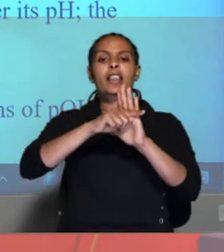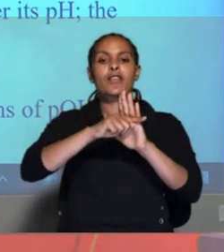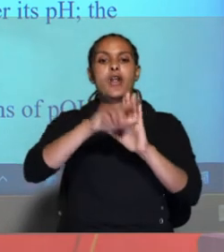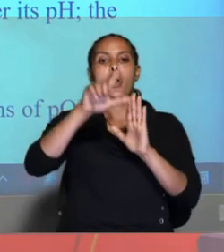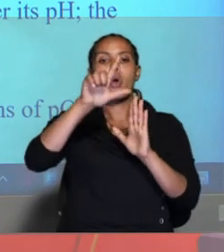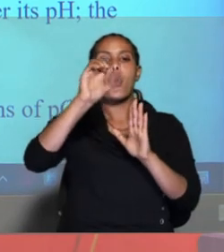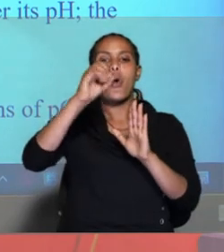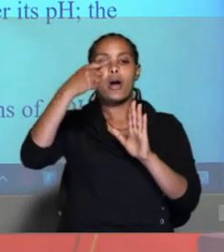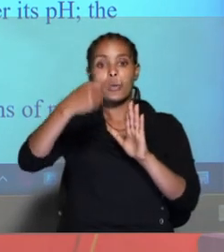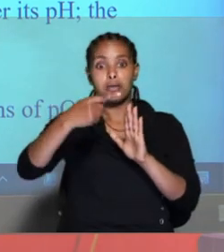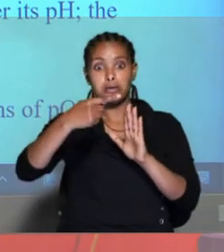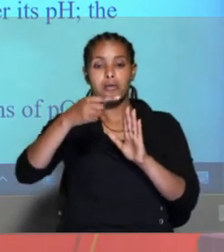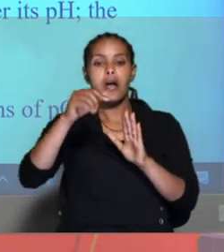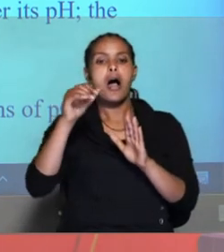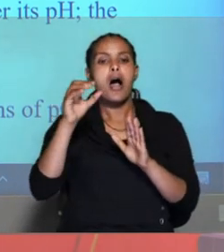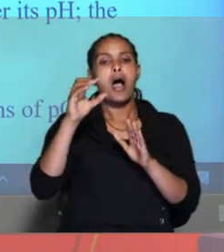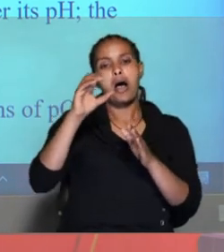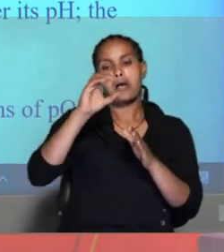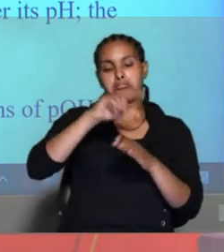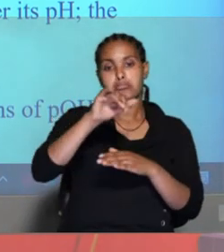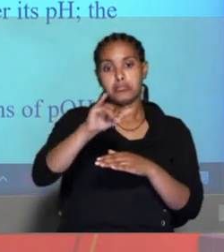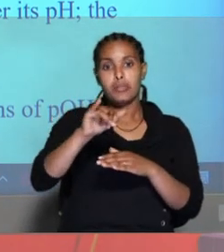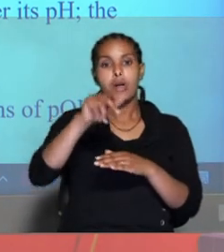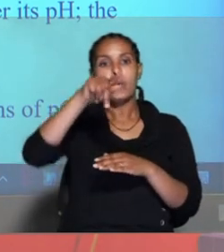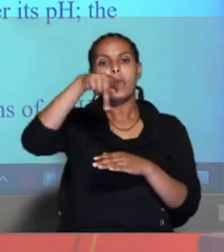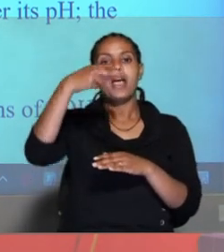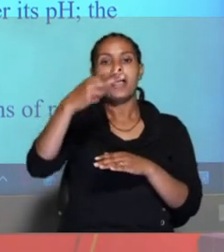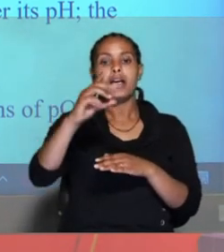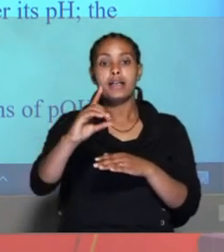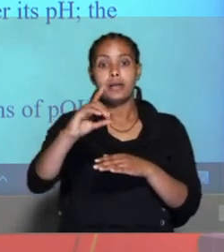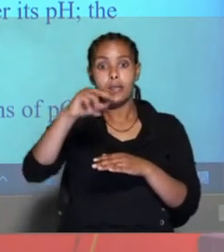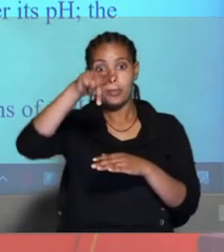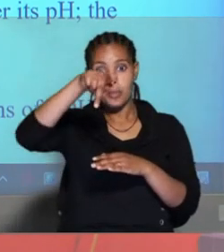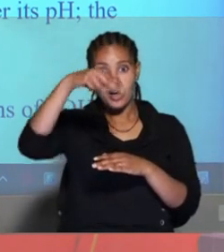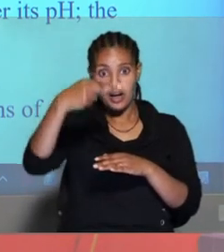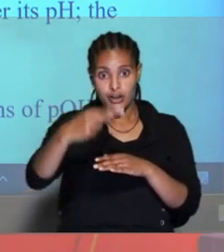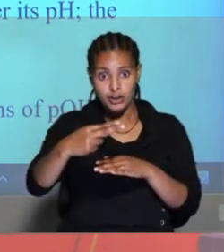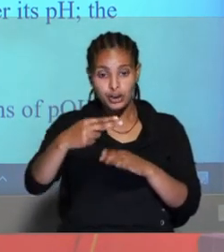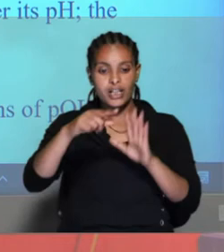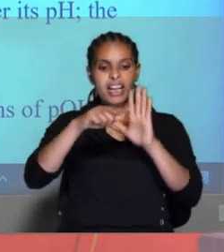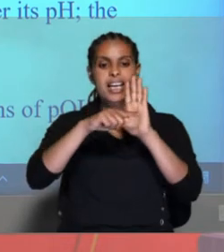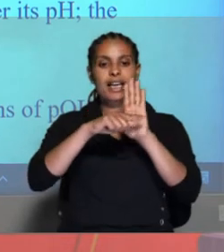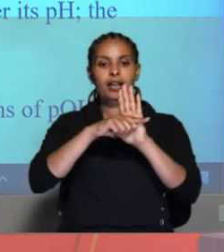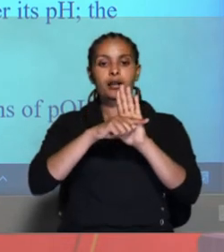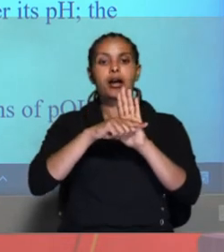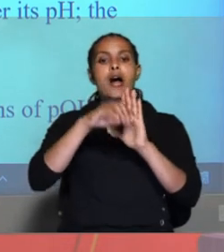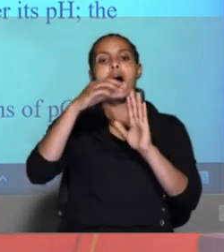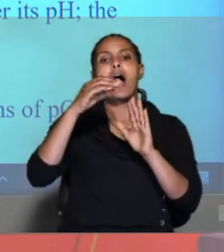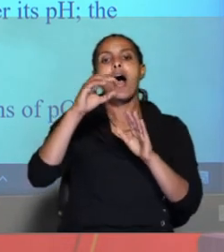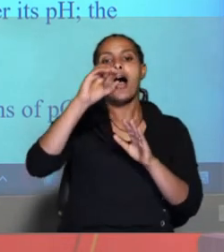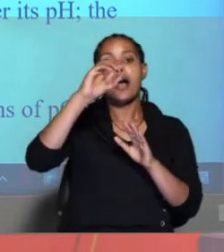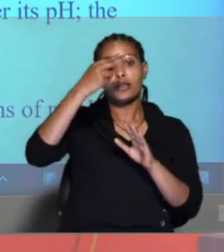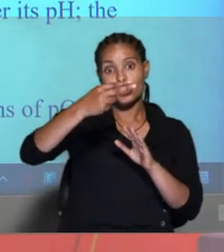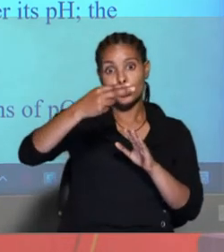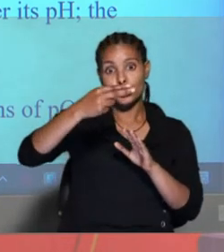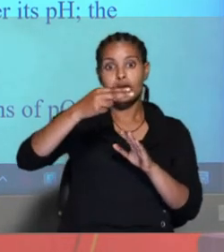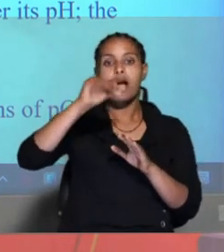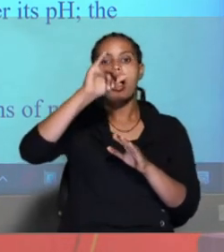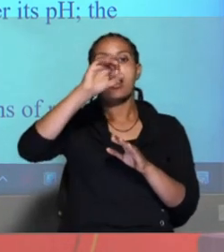of hydronium ion concentration, or pH is the negative logarithm of hydrogen ion